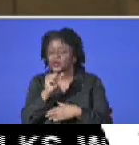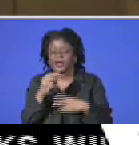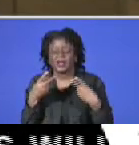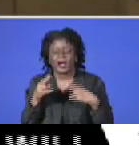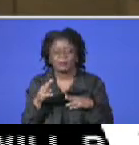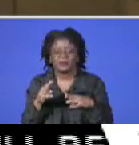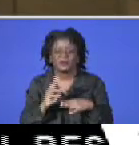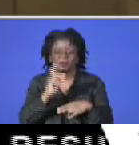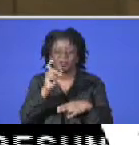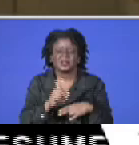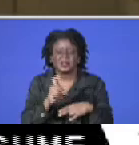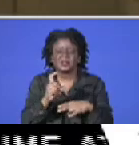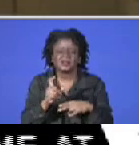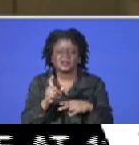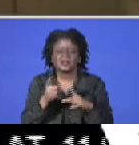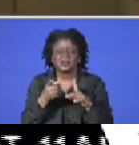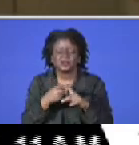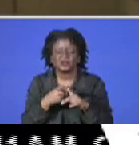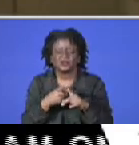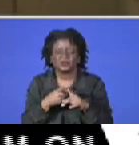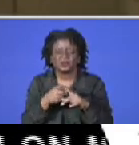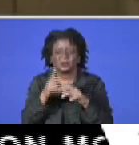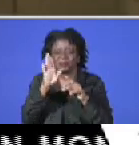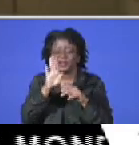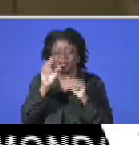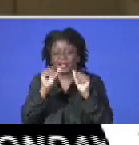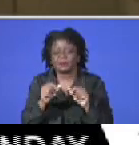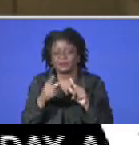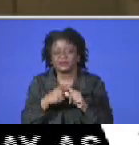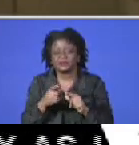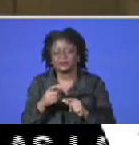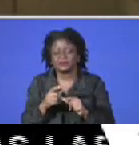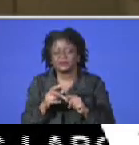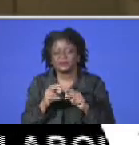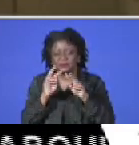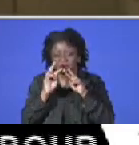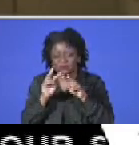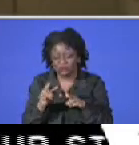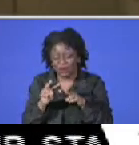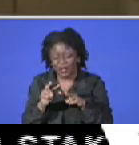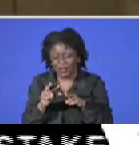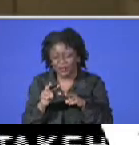to track our quarantine and isolated patients and making sure that they are not in direct